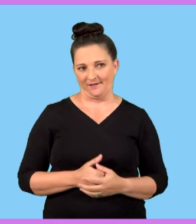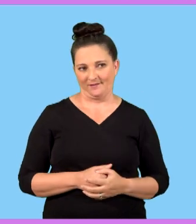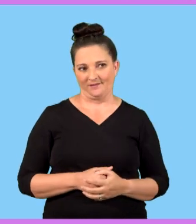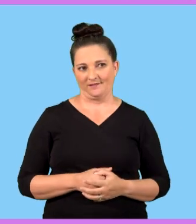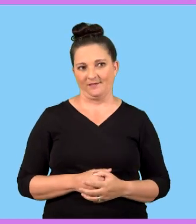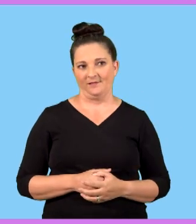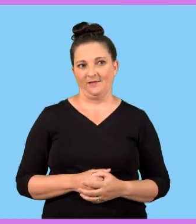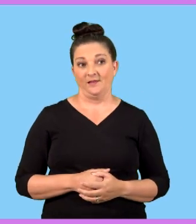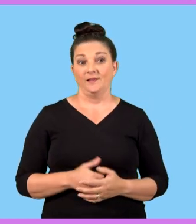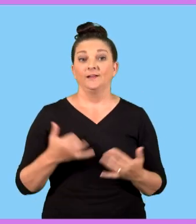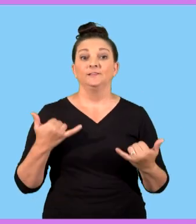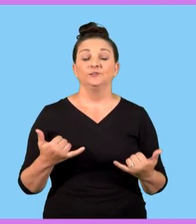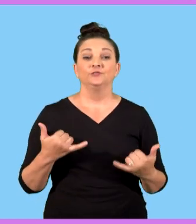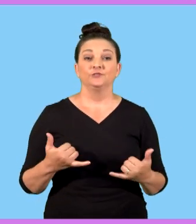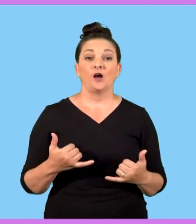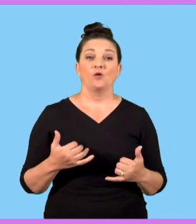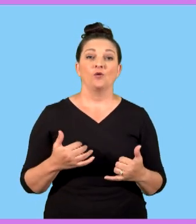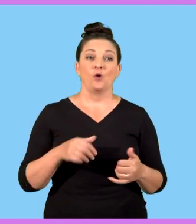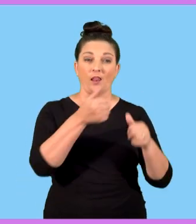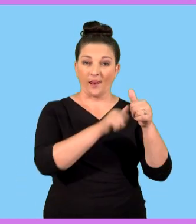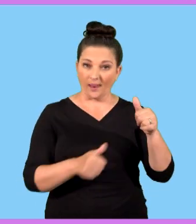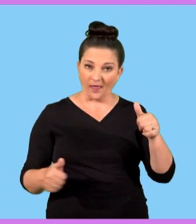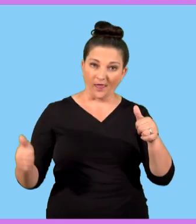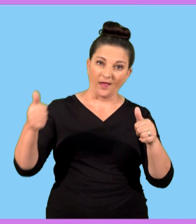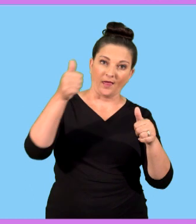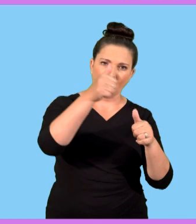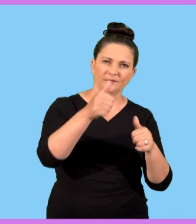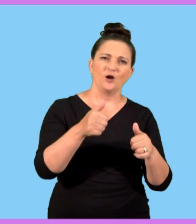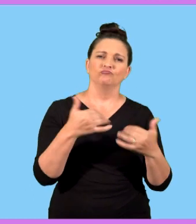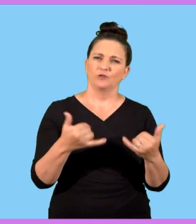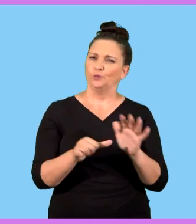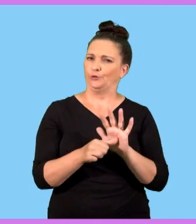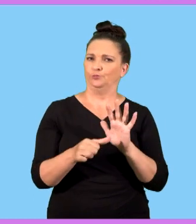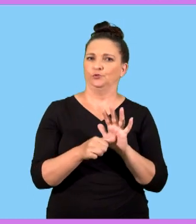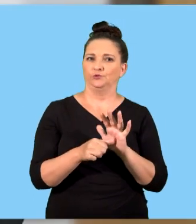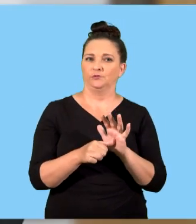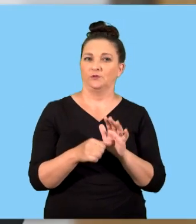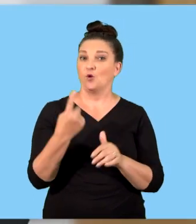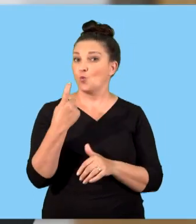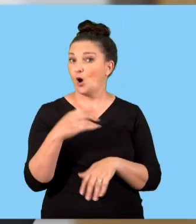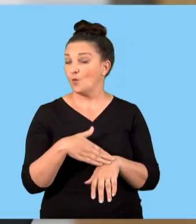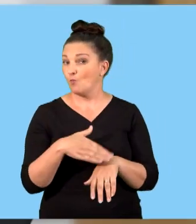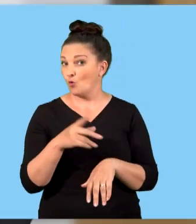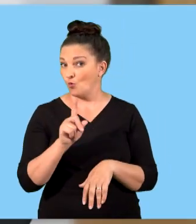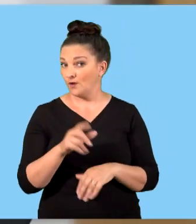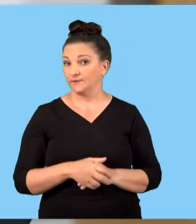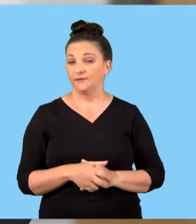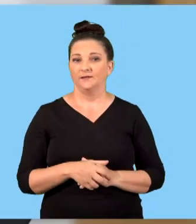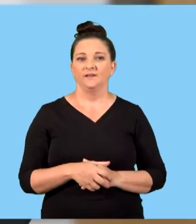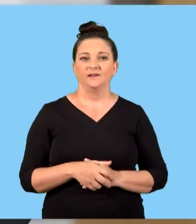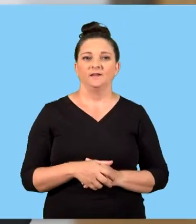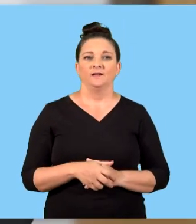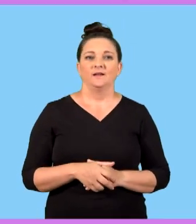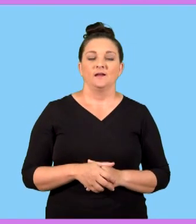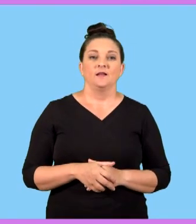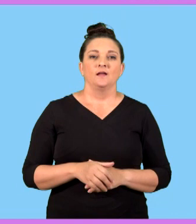9. Guys, are we clear? So the order, as I've indicated, is very important. Then now we still need to do one last thing. It says